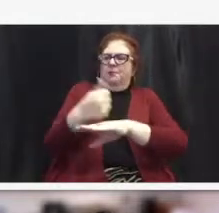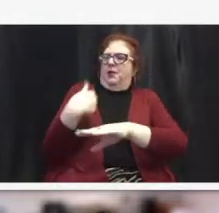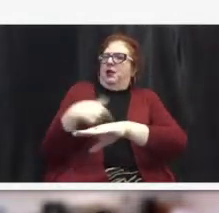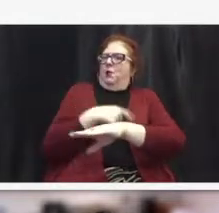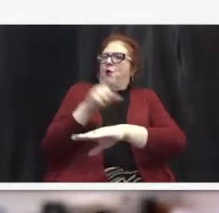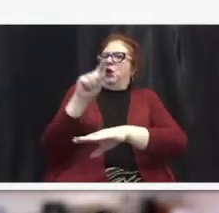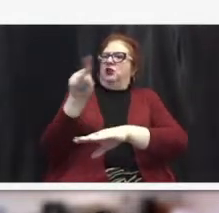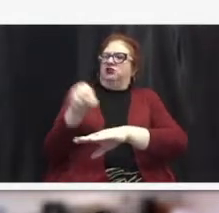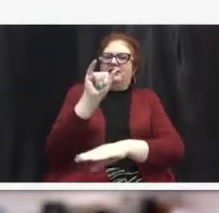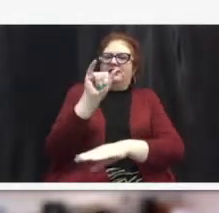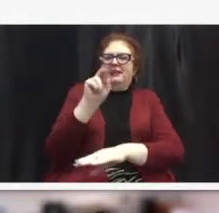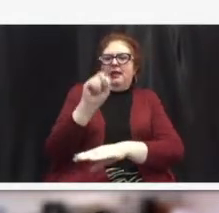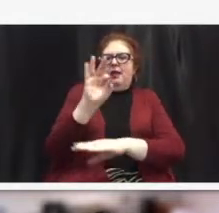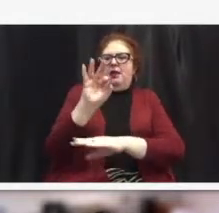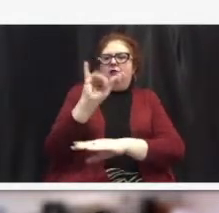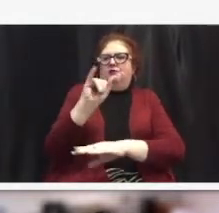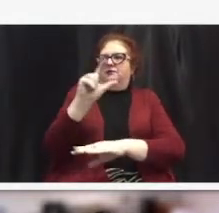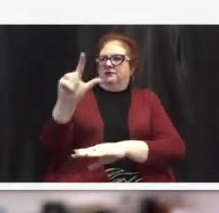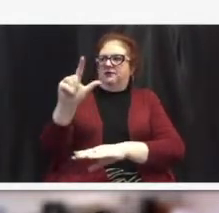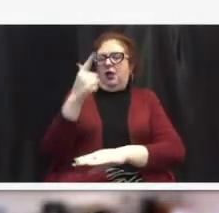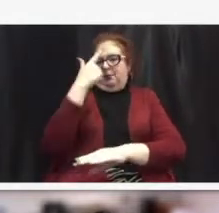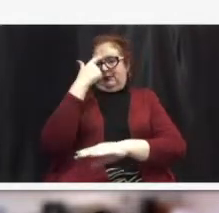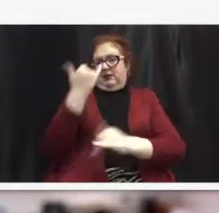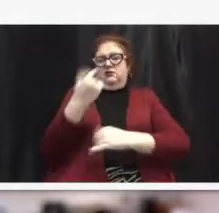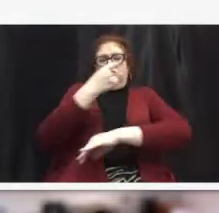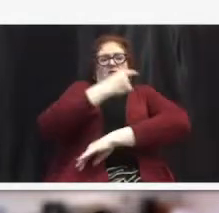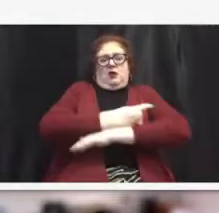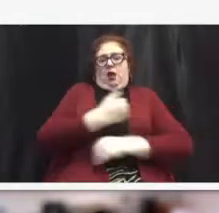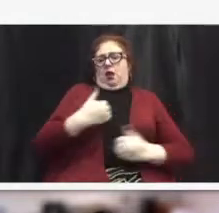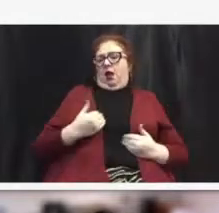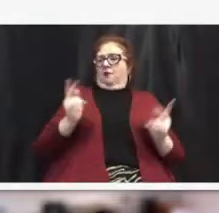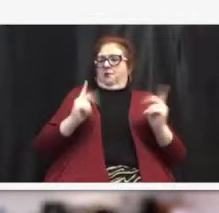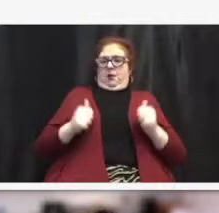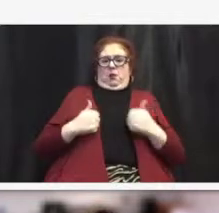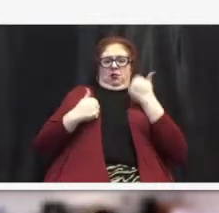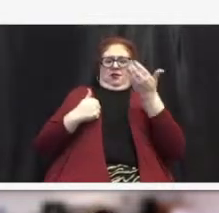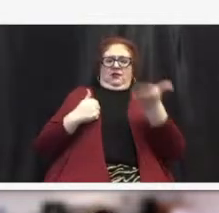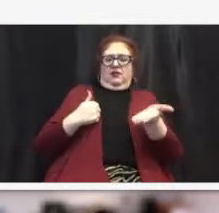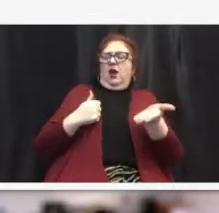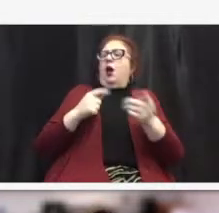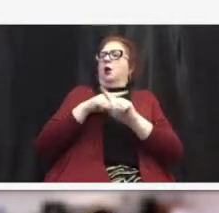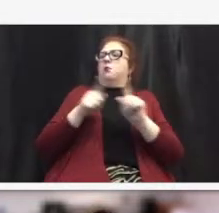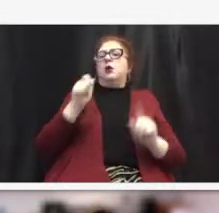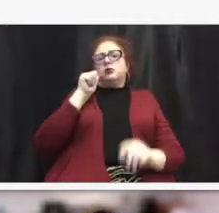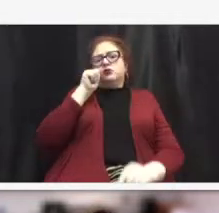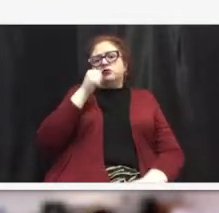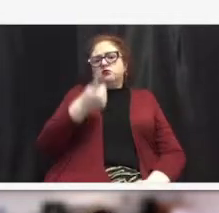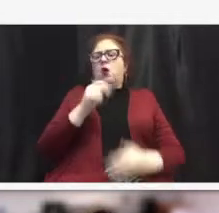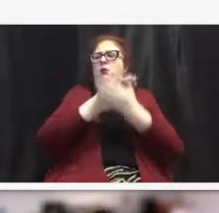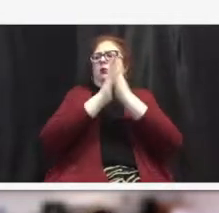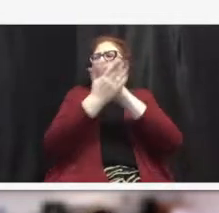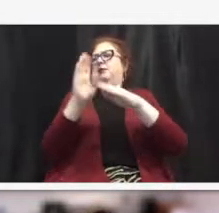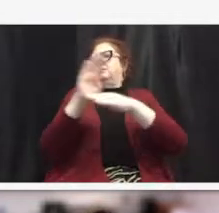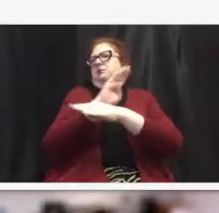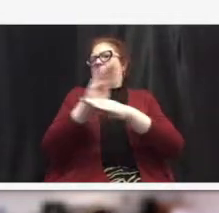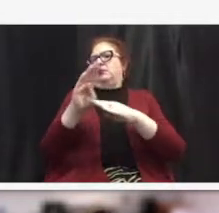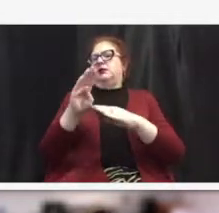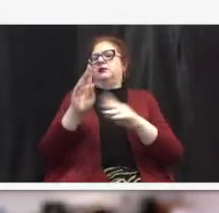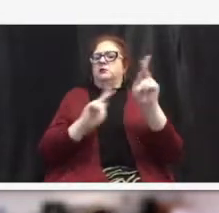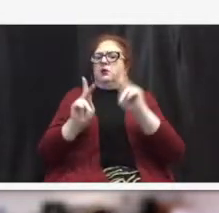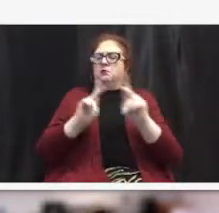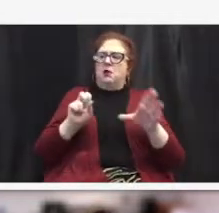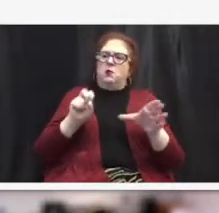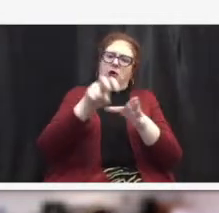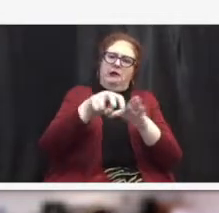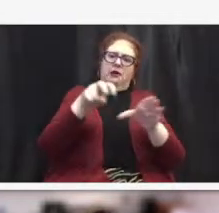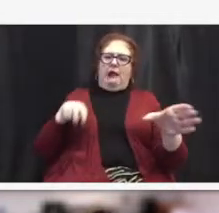there. Tomorrow it's going to be a commercial business with people coming out, in and out. So as you're thinking about your deliberations, I hope